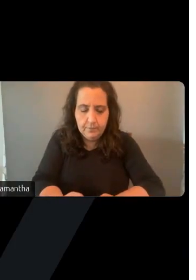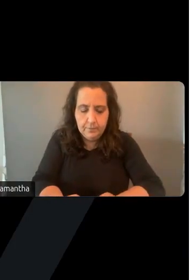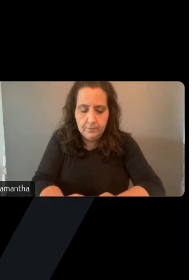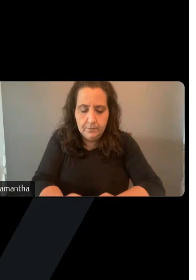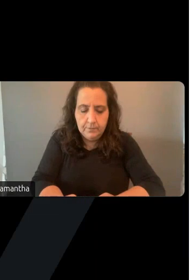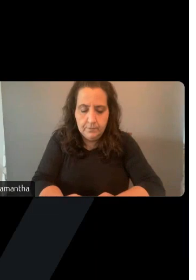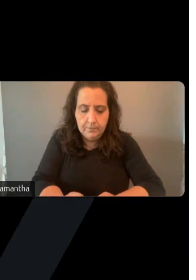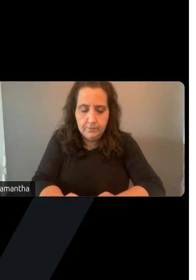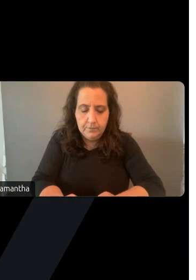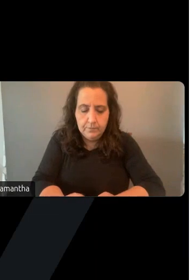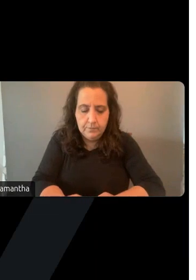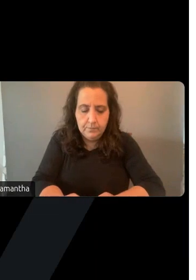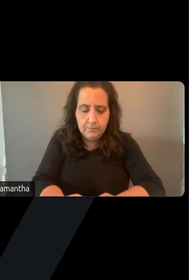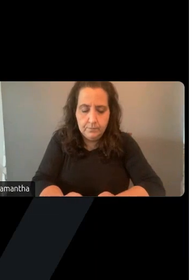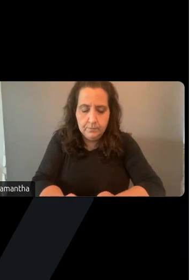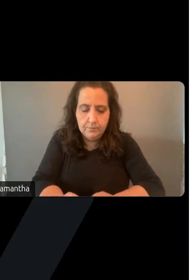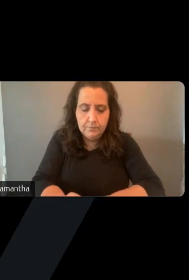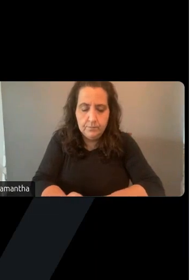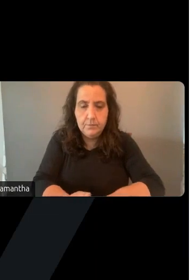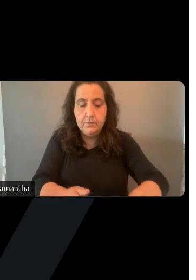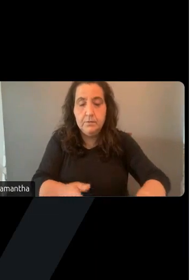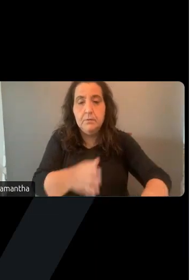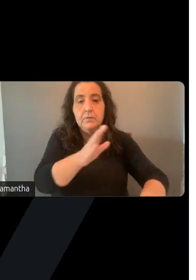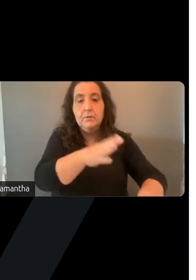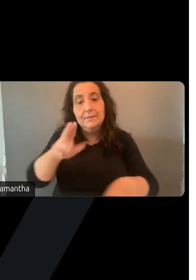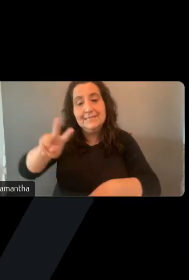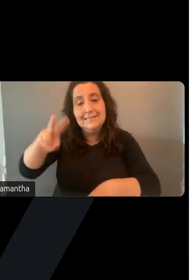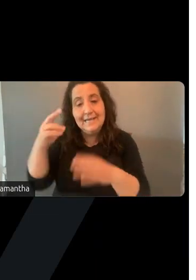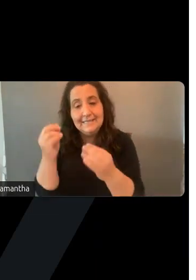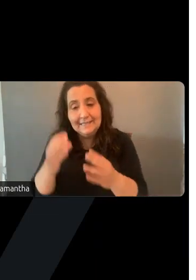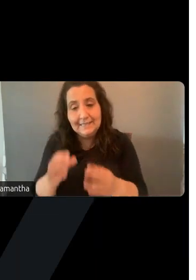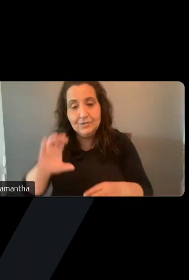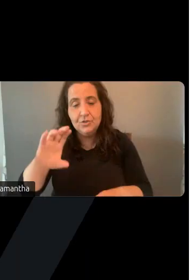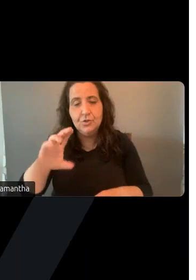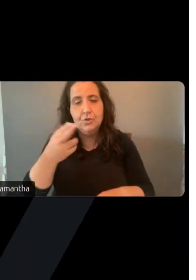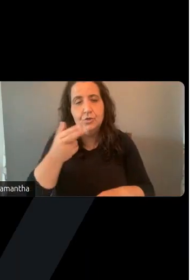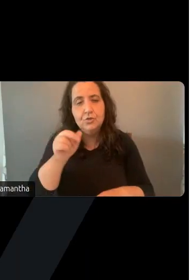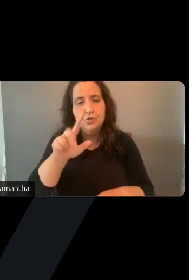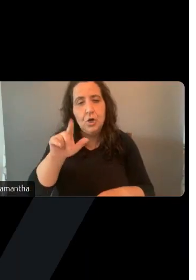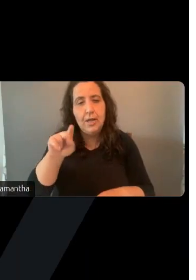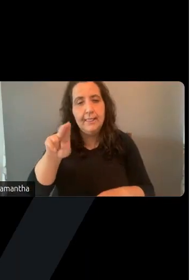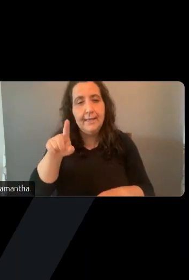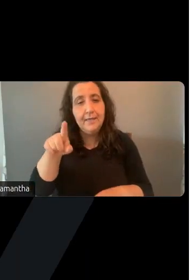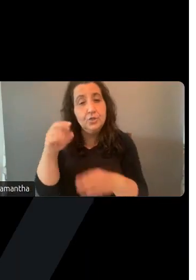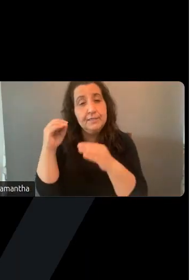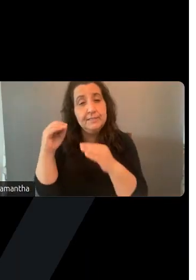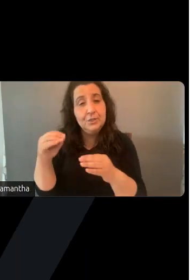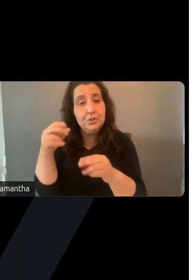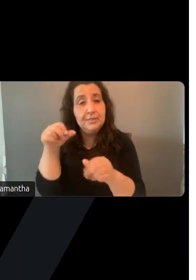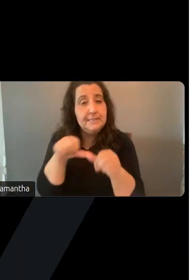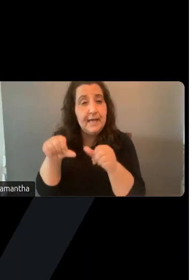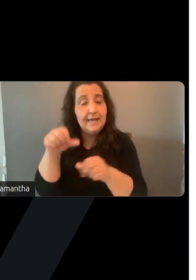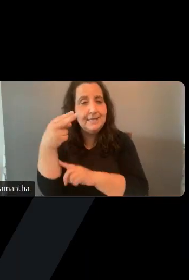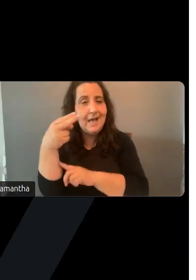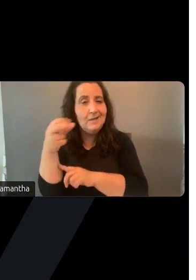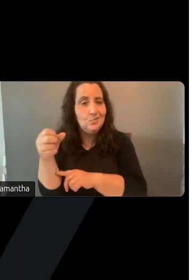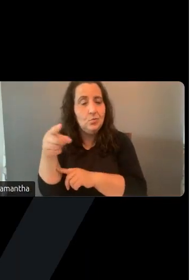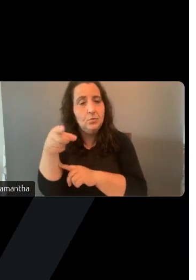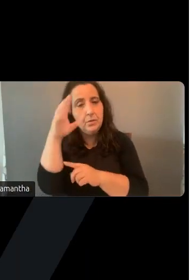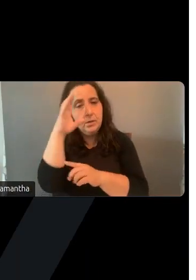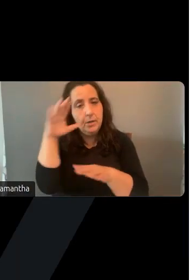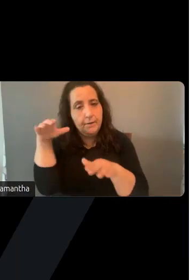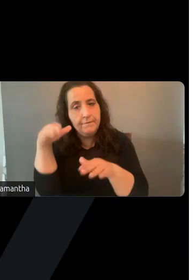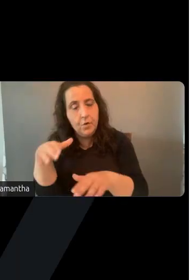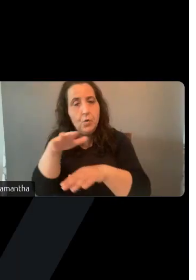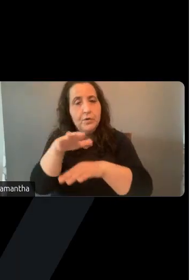Now, next we have Charlene. Charlene teaches science in a high school focused on supporting English